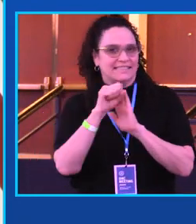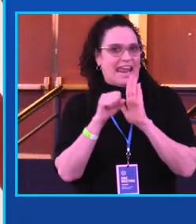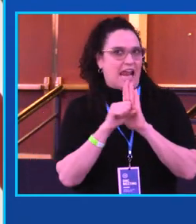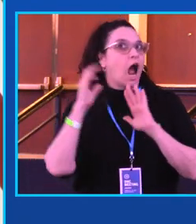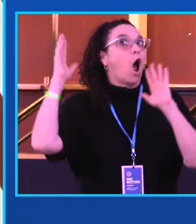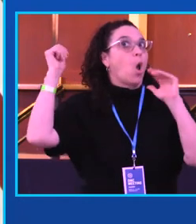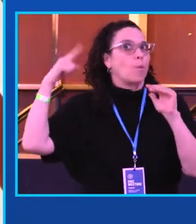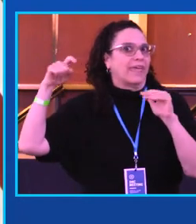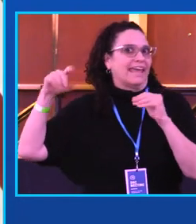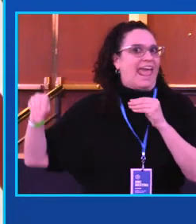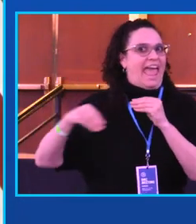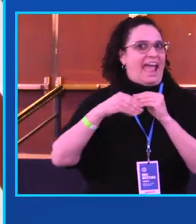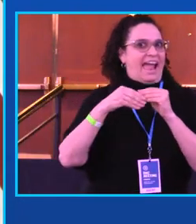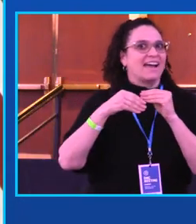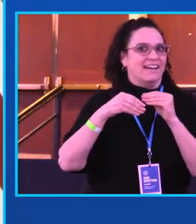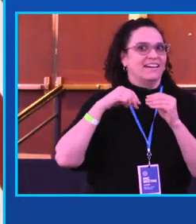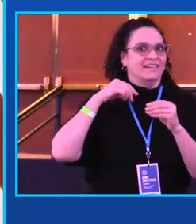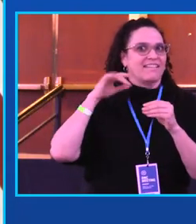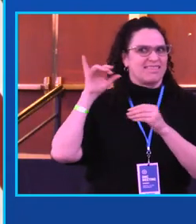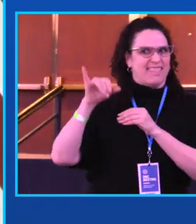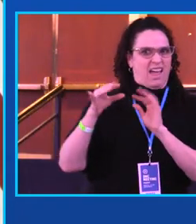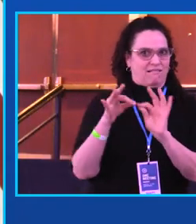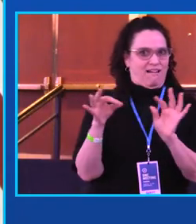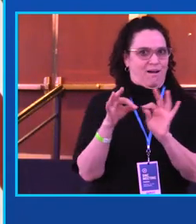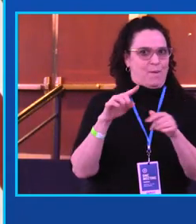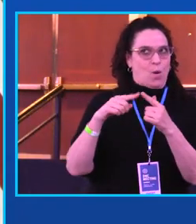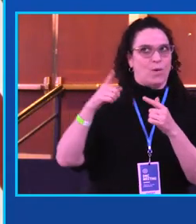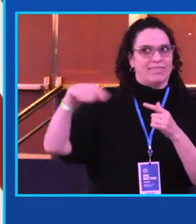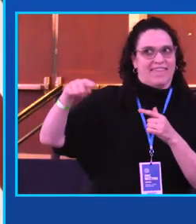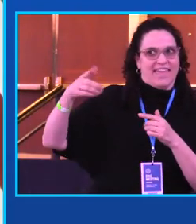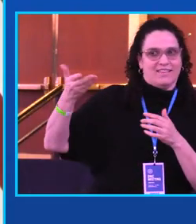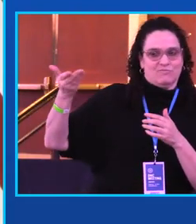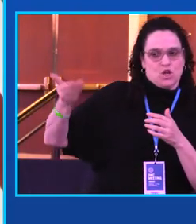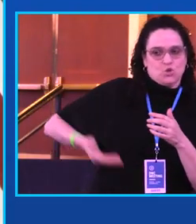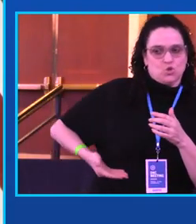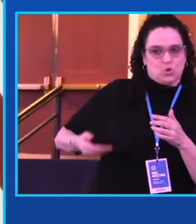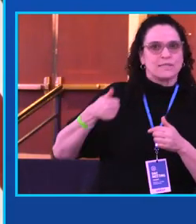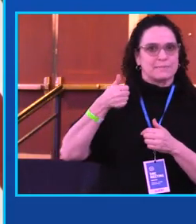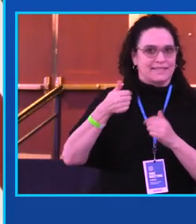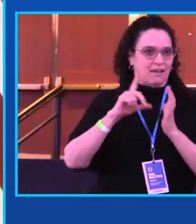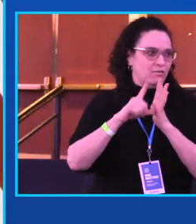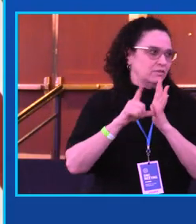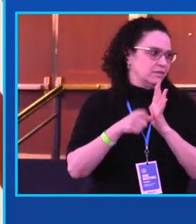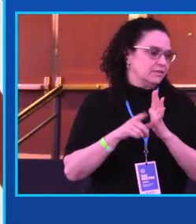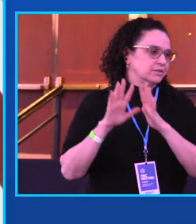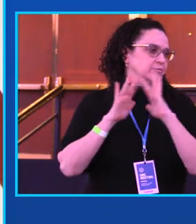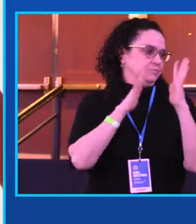Thank you so much. Stay healthy and stay blessed.